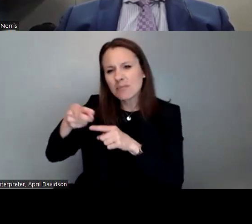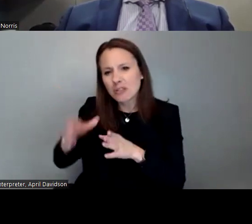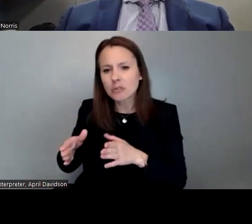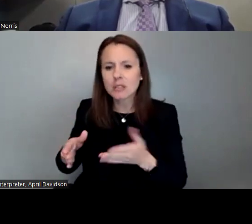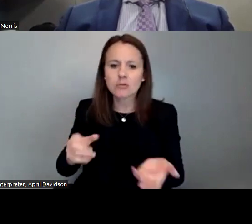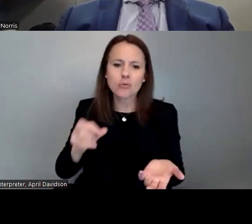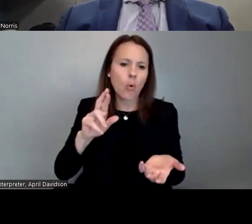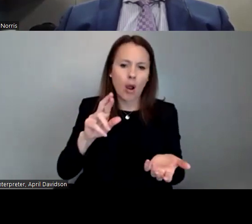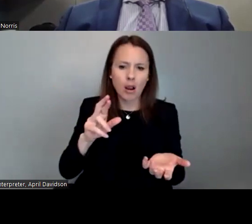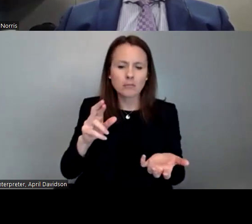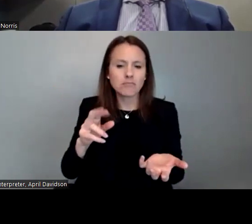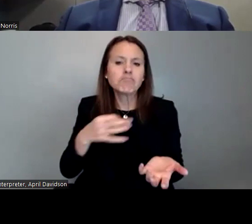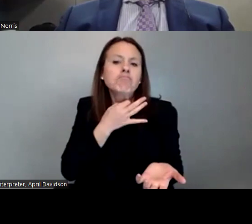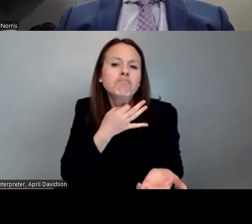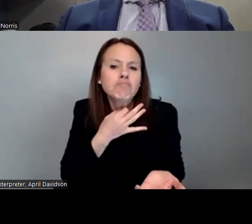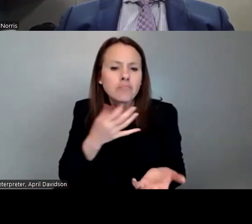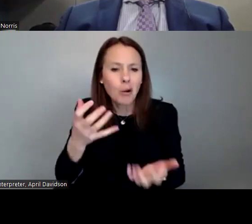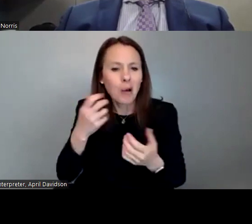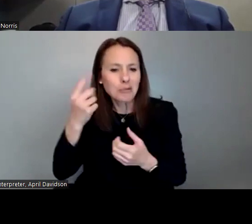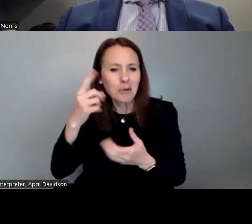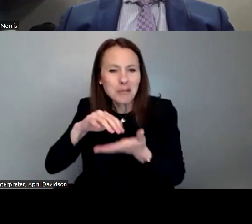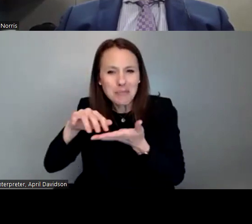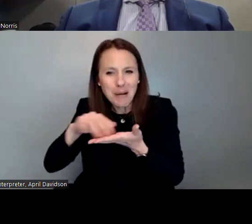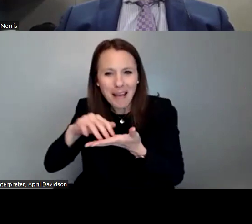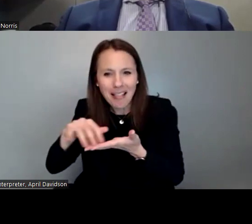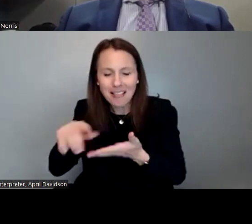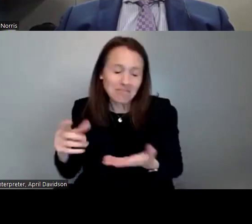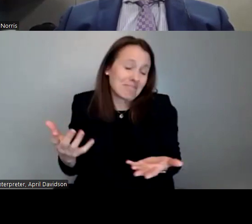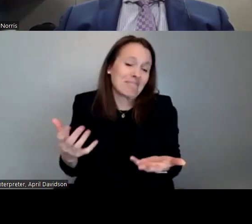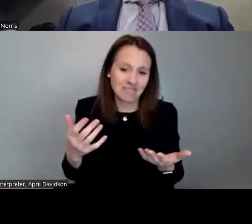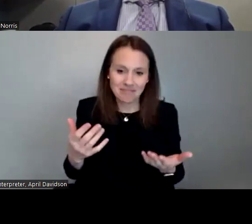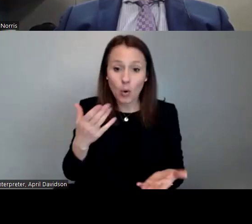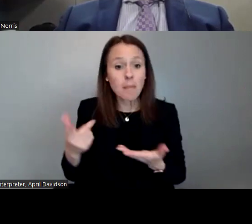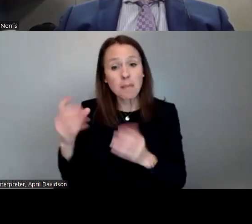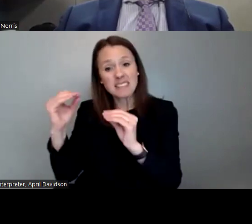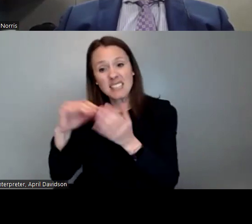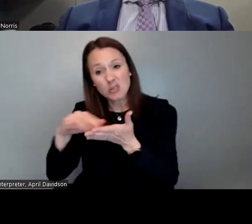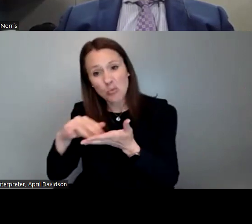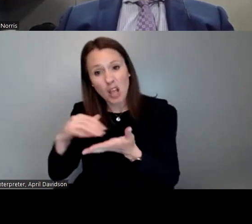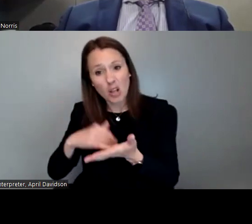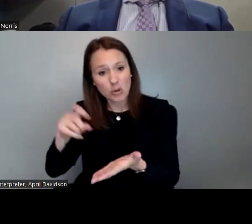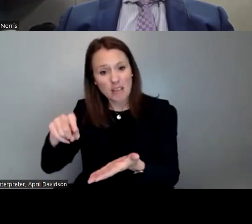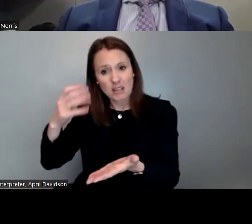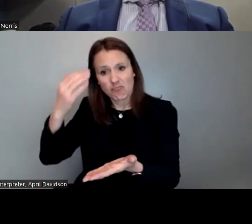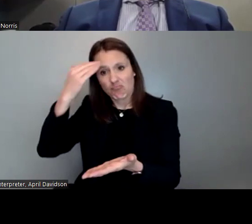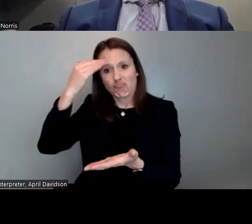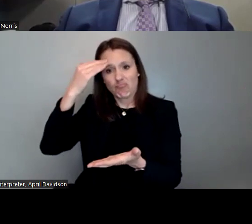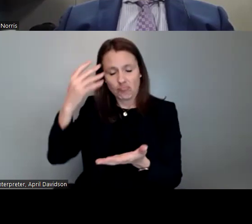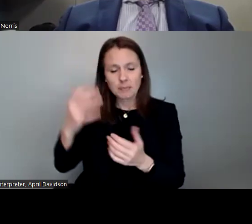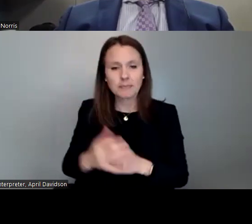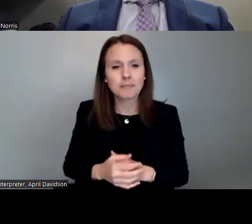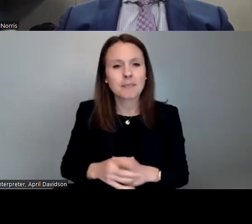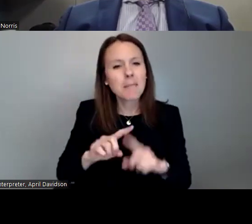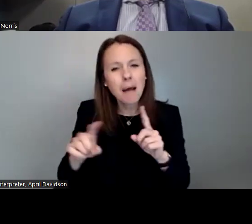have a larger interest in just understanding Braille. You never know, or maybe they teach it. as well. But